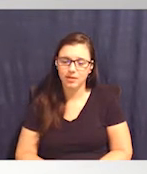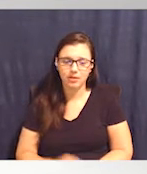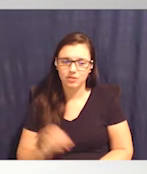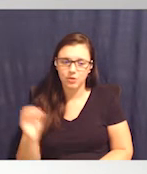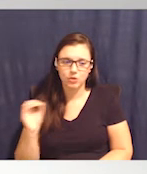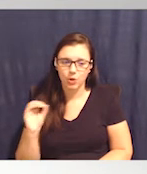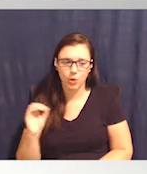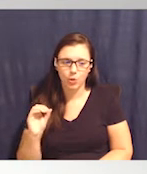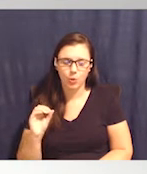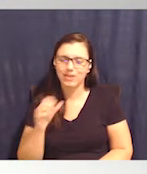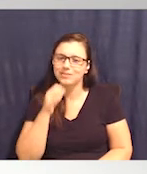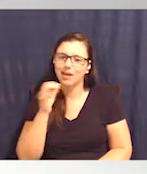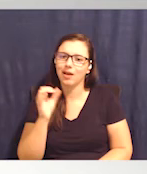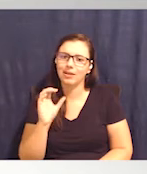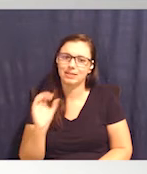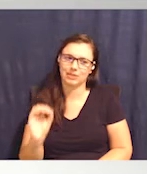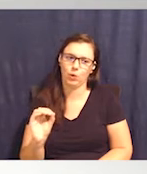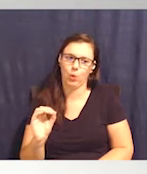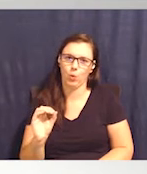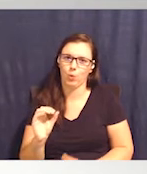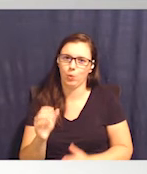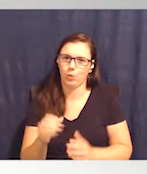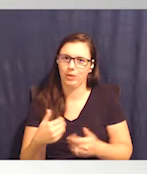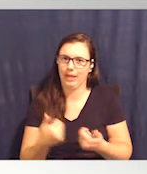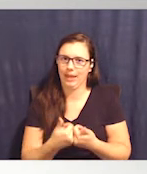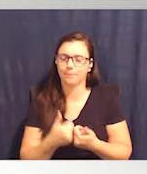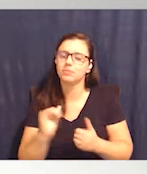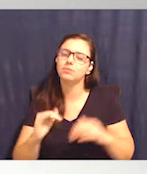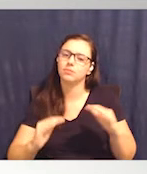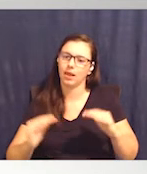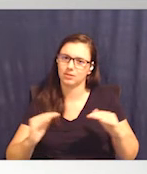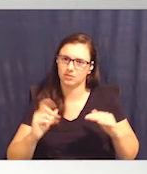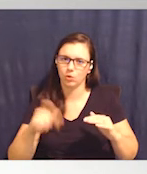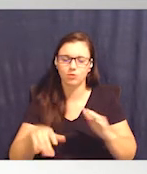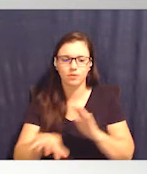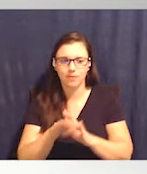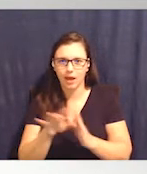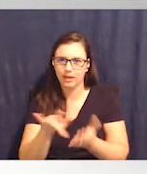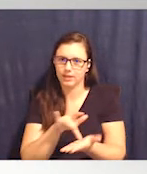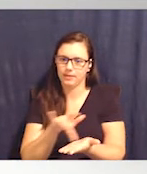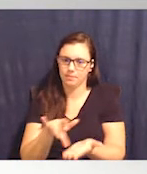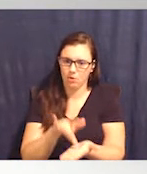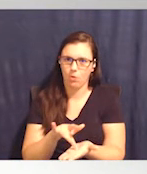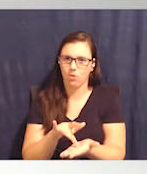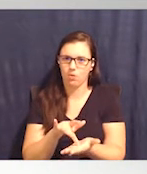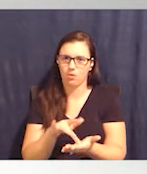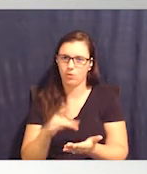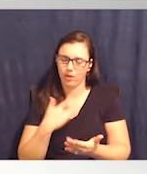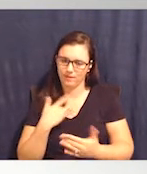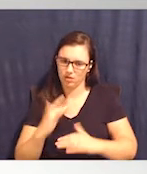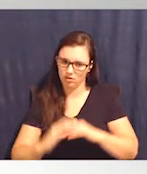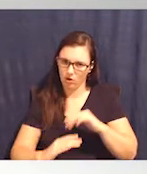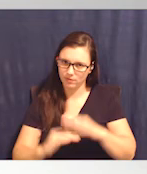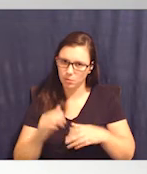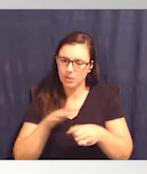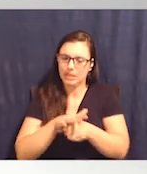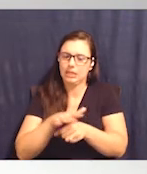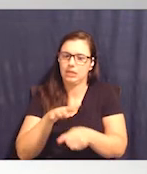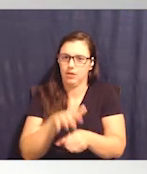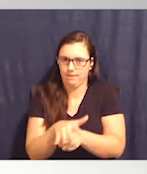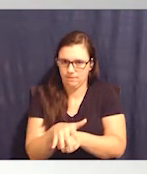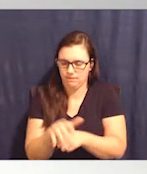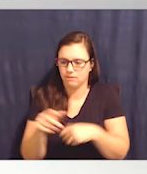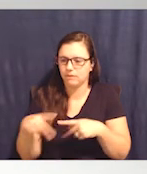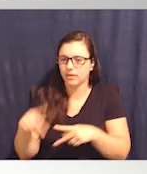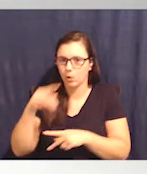It's a balancing act. You have to find that middle ground where you can be comfortable enough to allow your child to try new